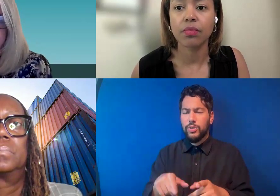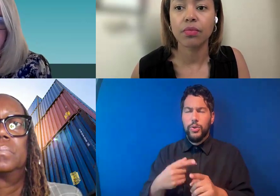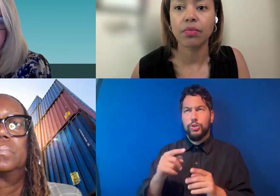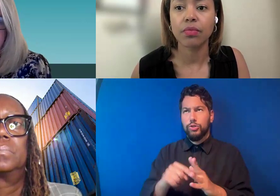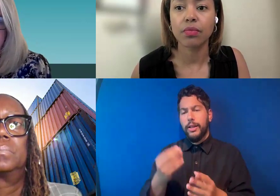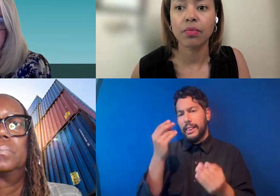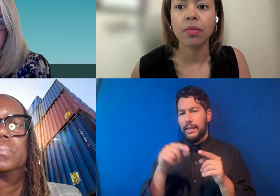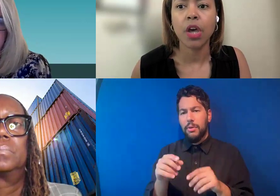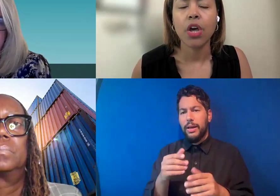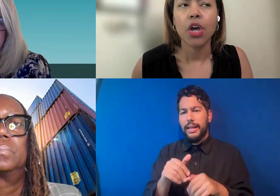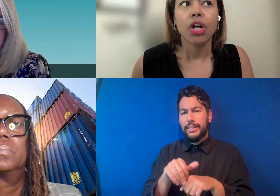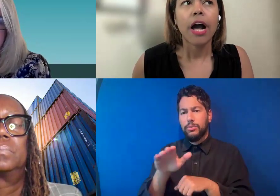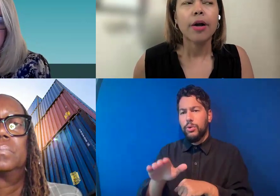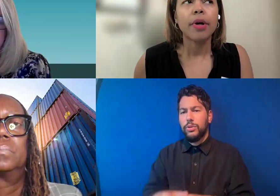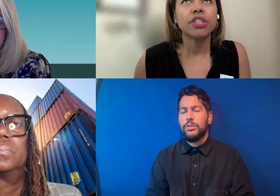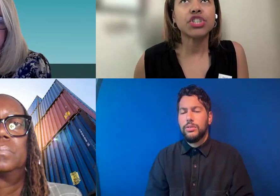exporting?